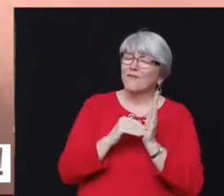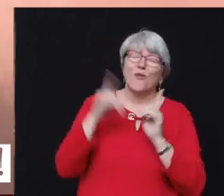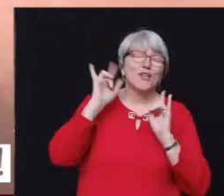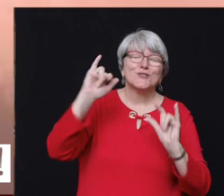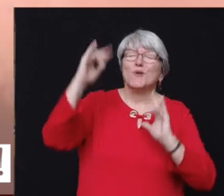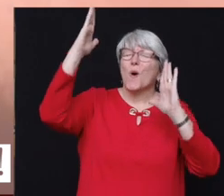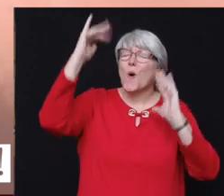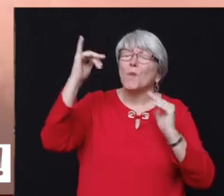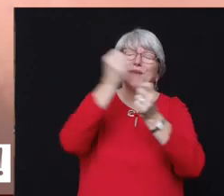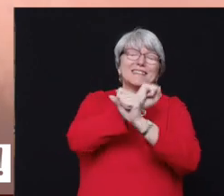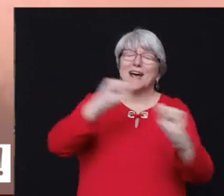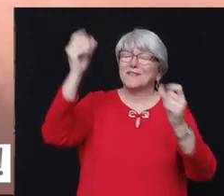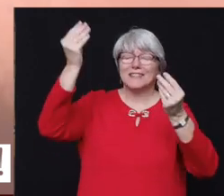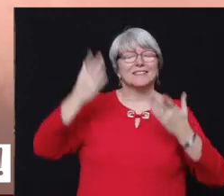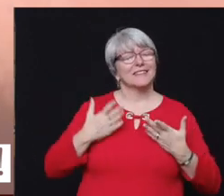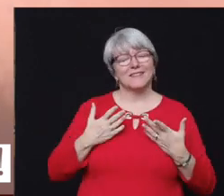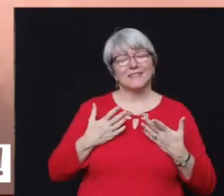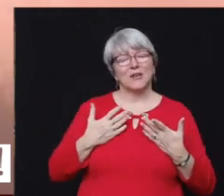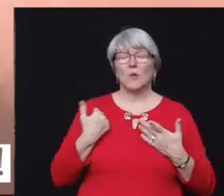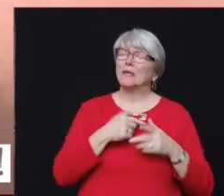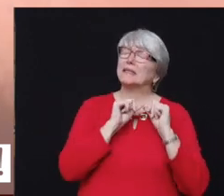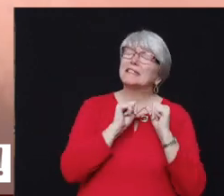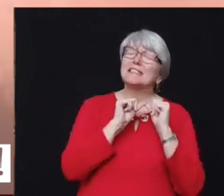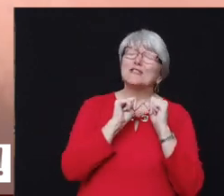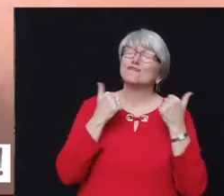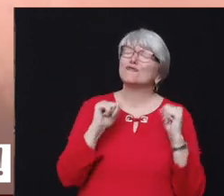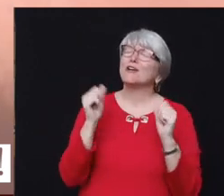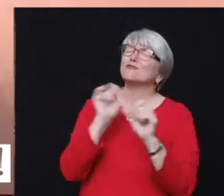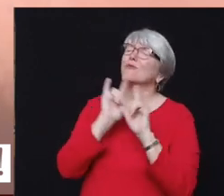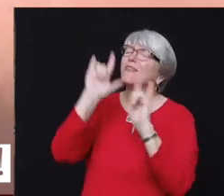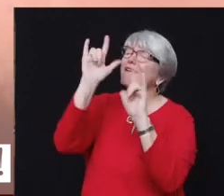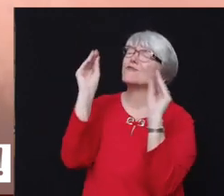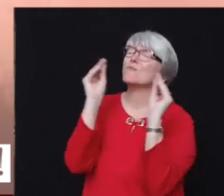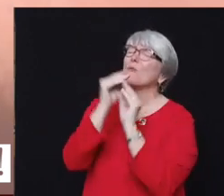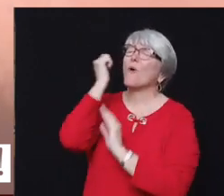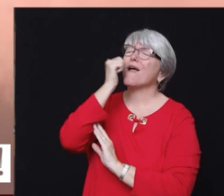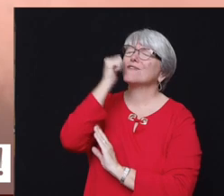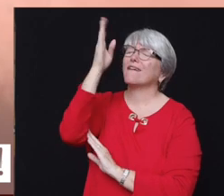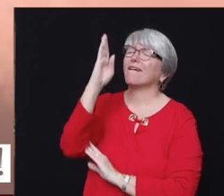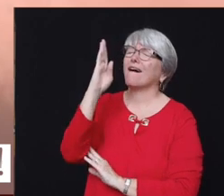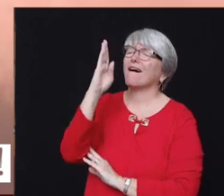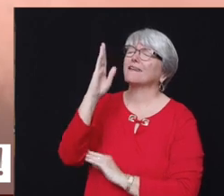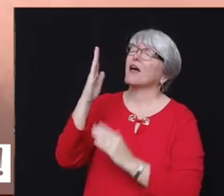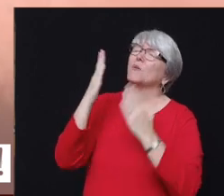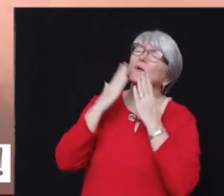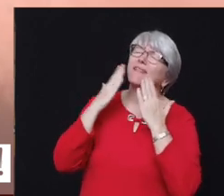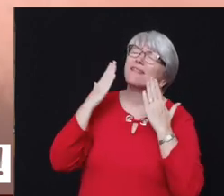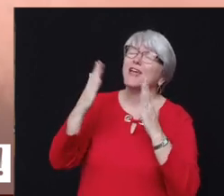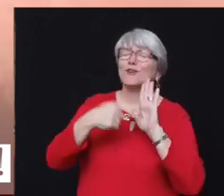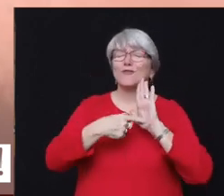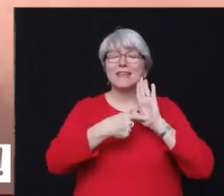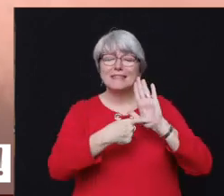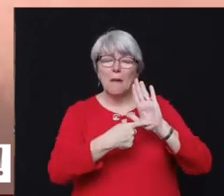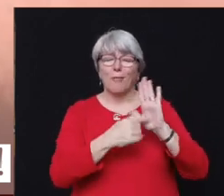that it provides us. We continually strive to love you more every day, God. And we thank you for the example that Jesus